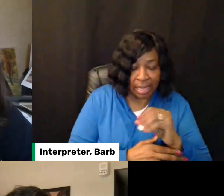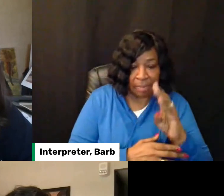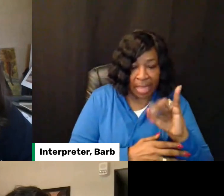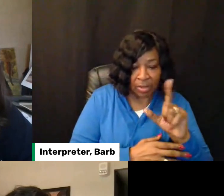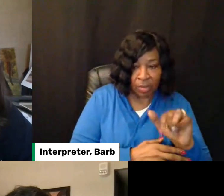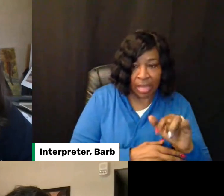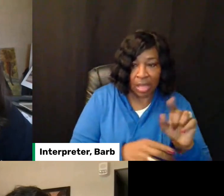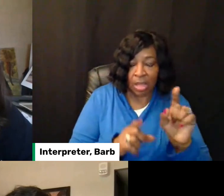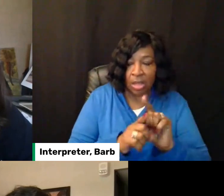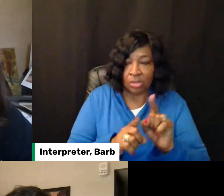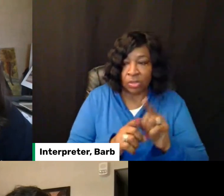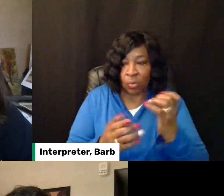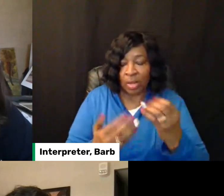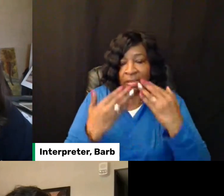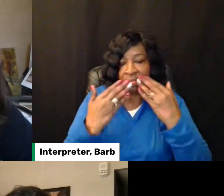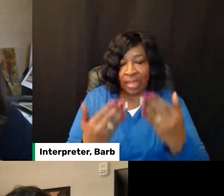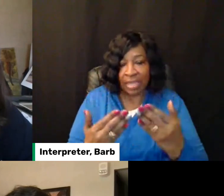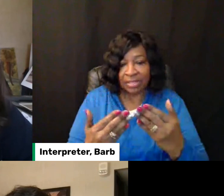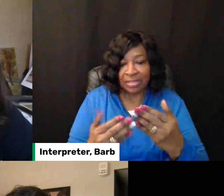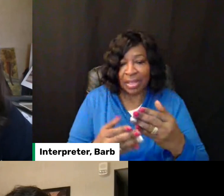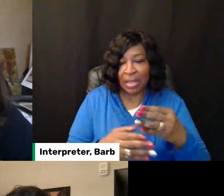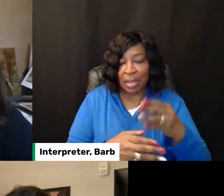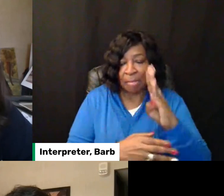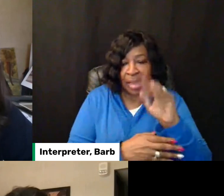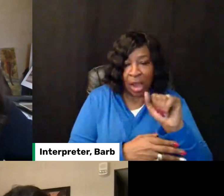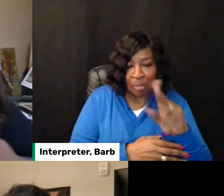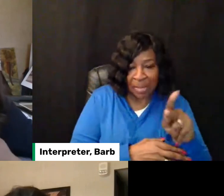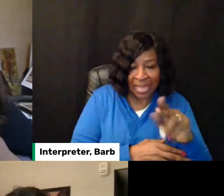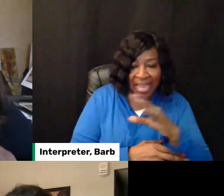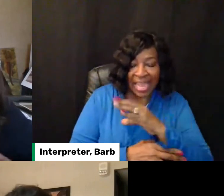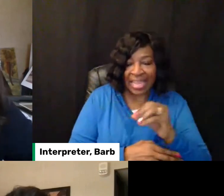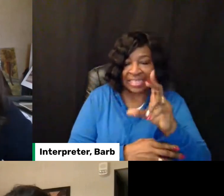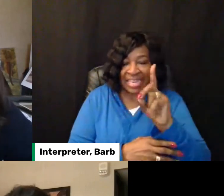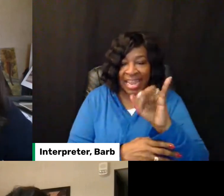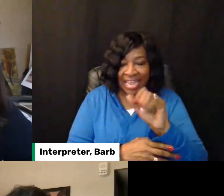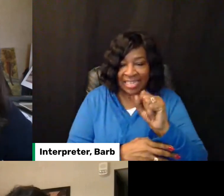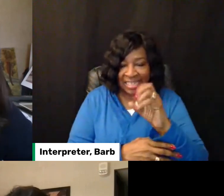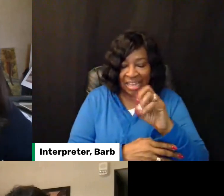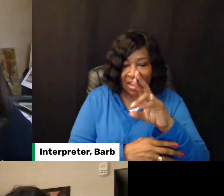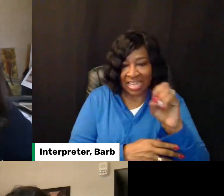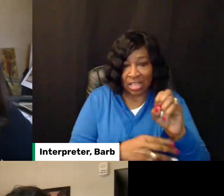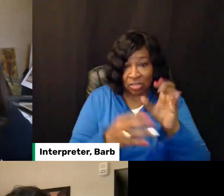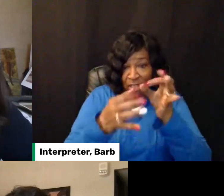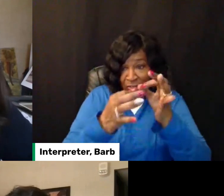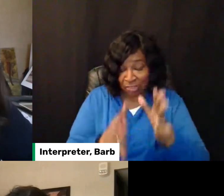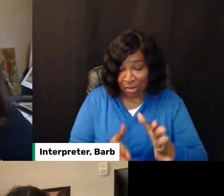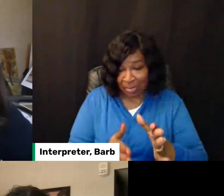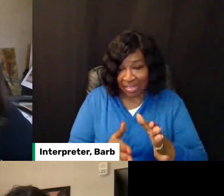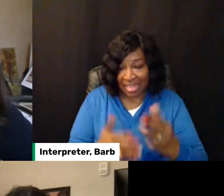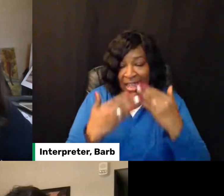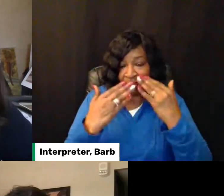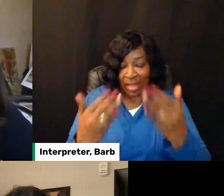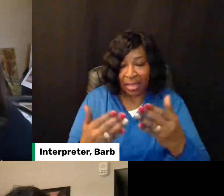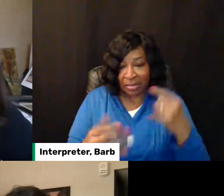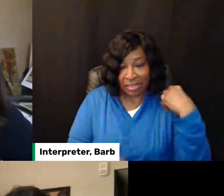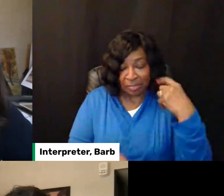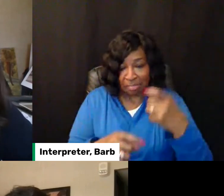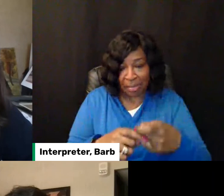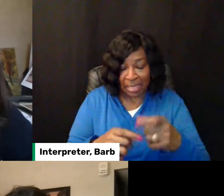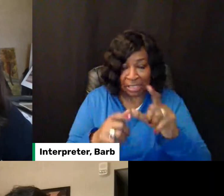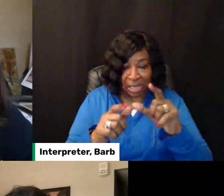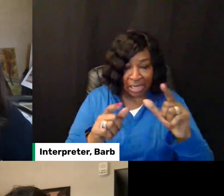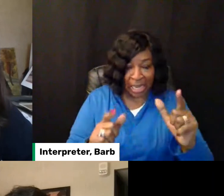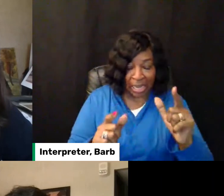give thank yous to Barb and Desiree, our ASL translators today. Thank you to the Spanish language